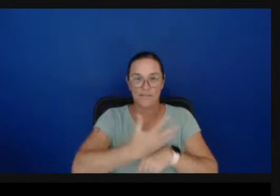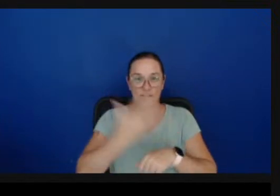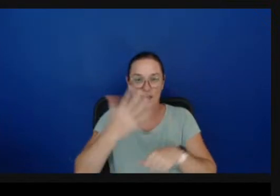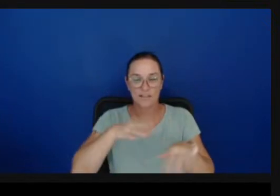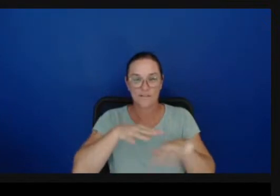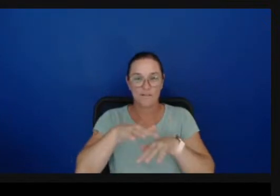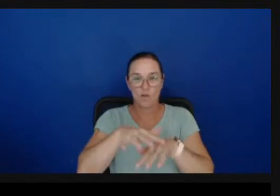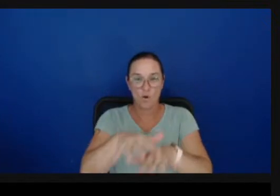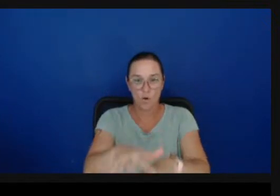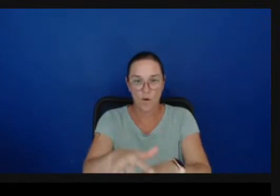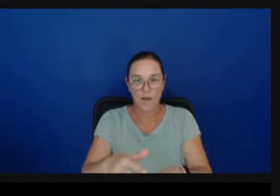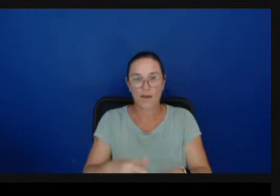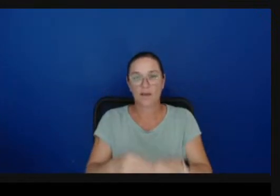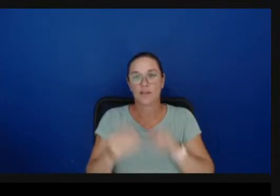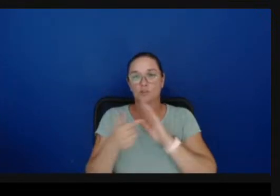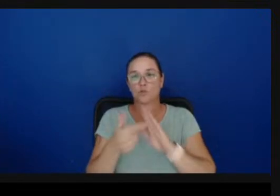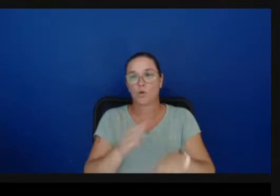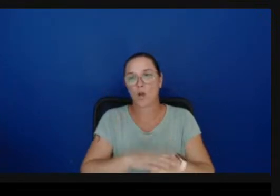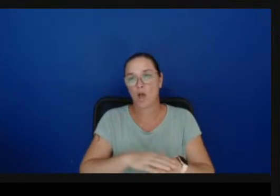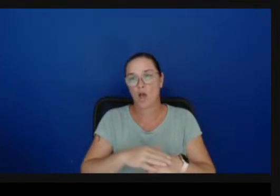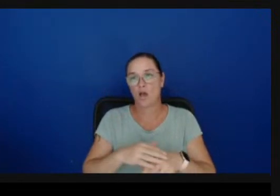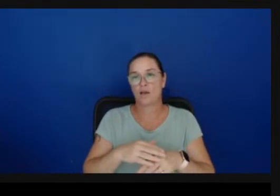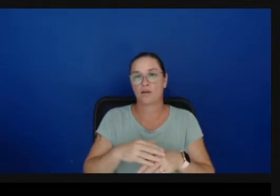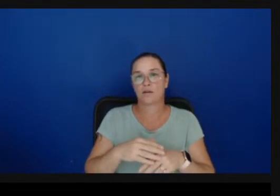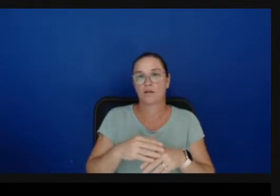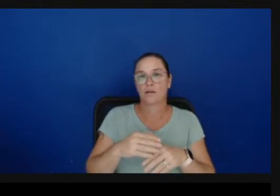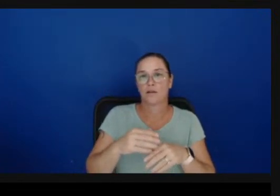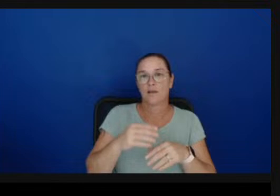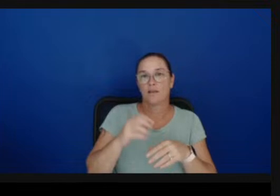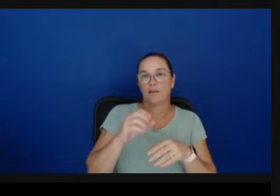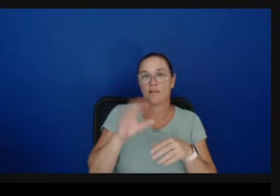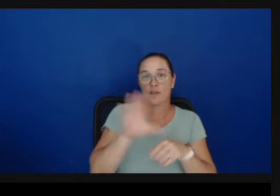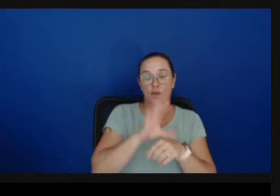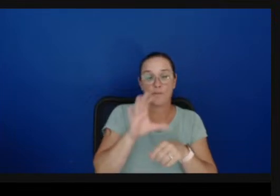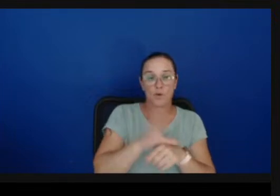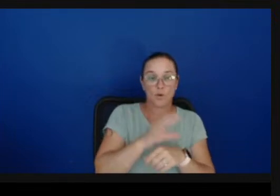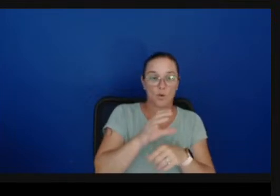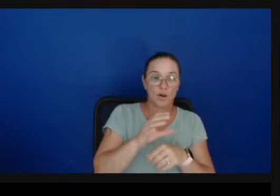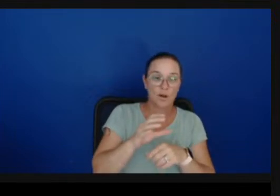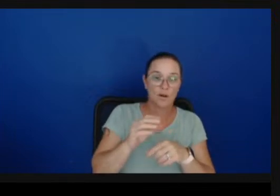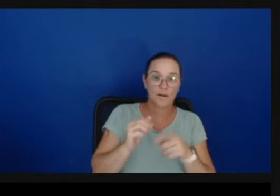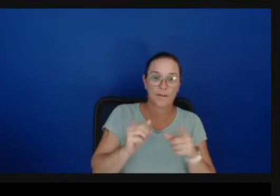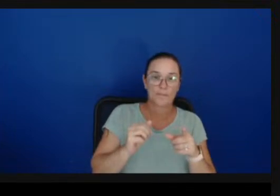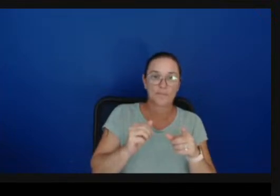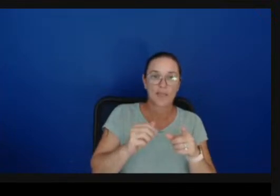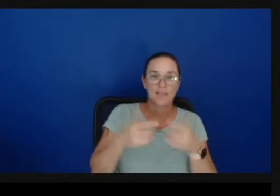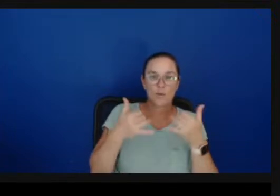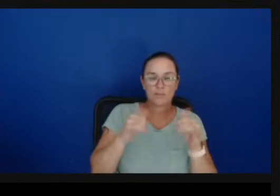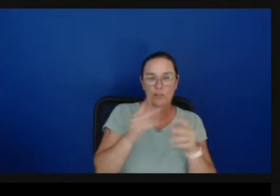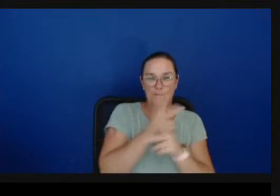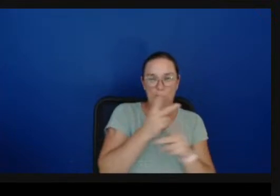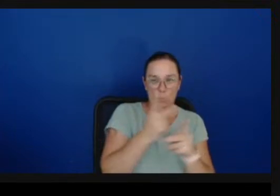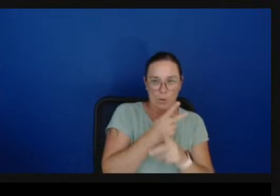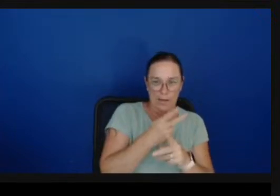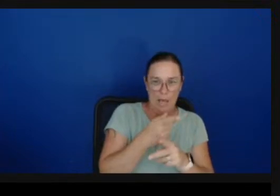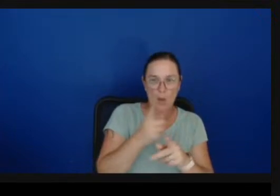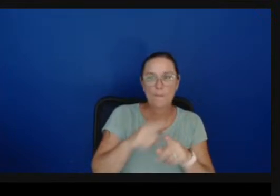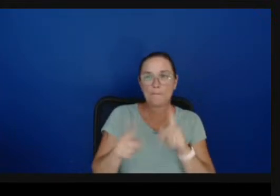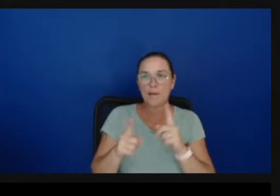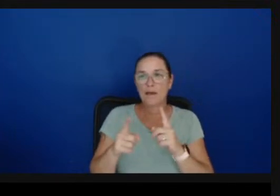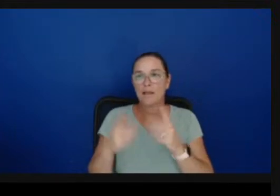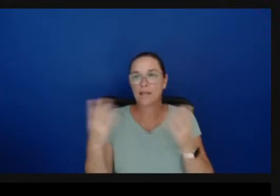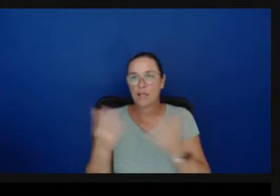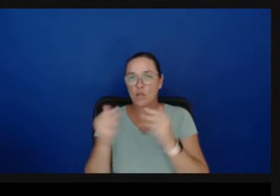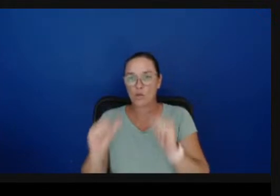their supercomputer and the actual result that came out. And so they didn't release this after the fact because they were still experimenting. But here you can